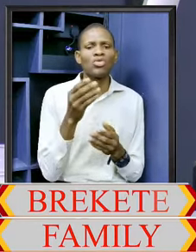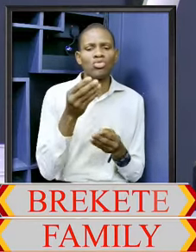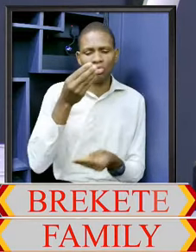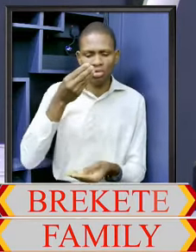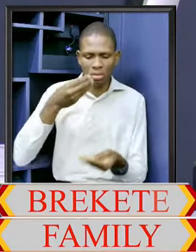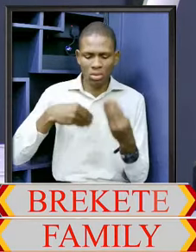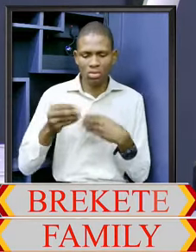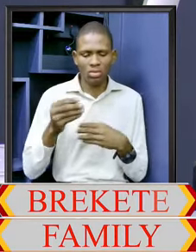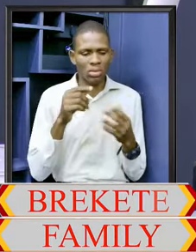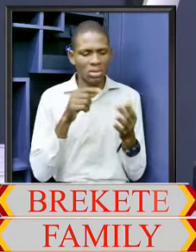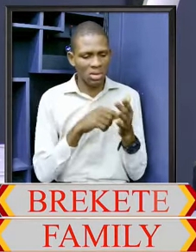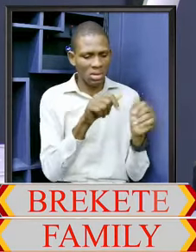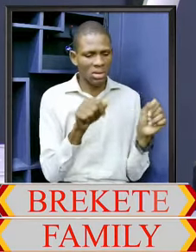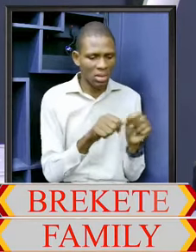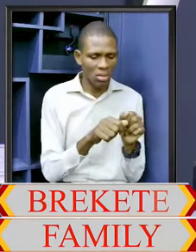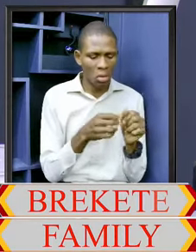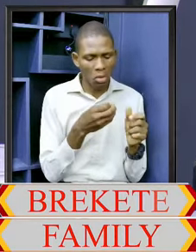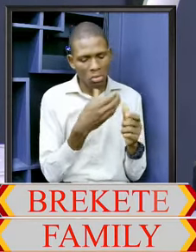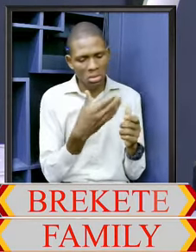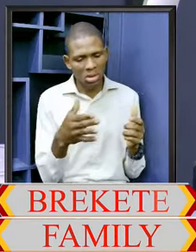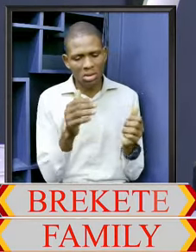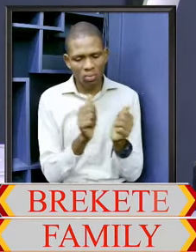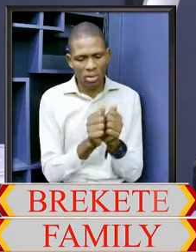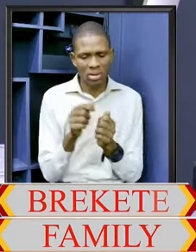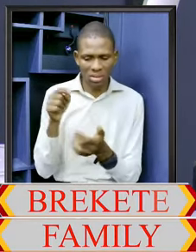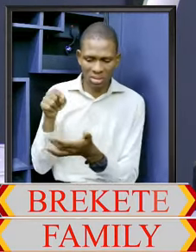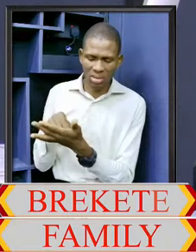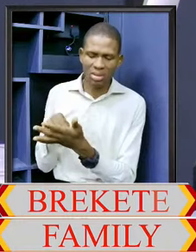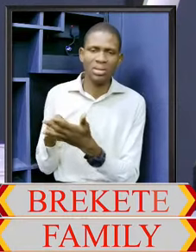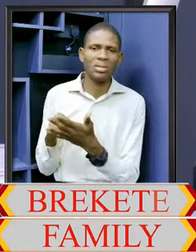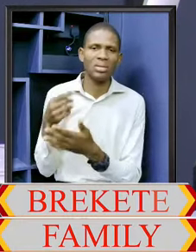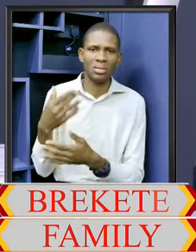Substitute this with this. I don't know whether or not they understand.